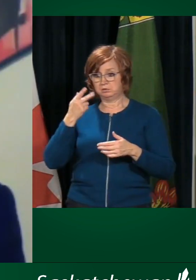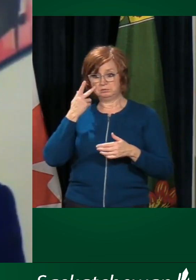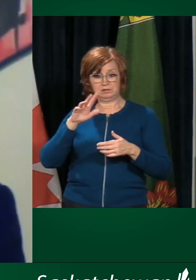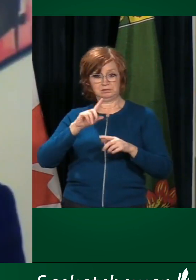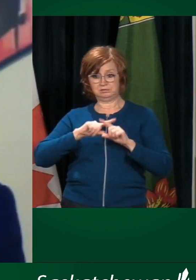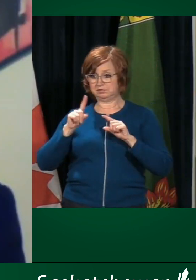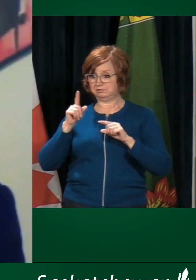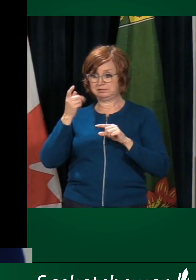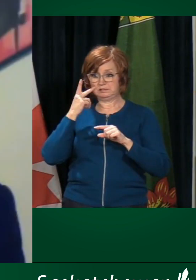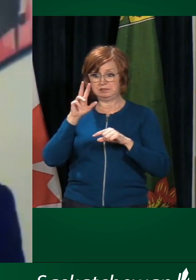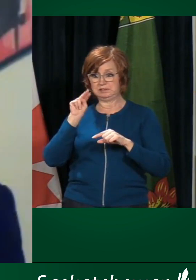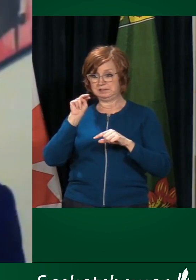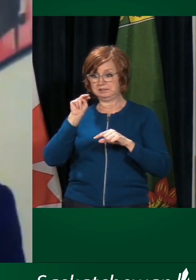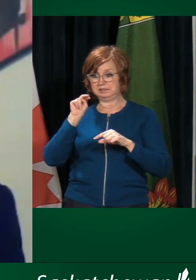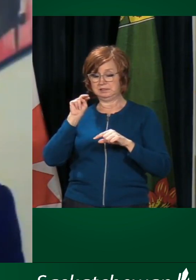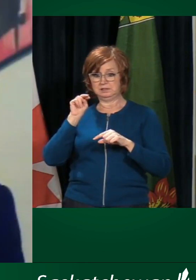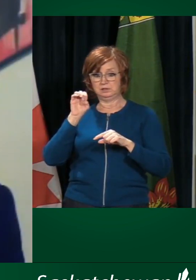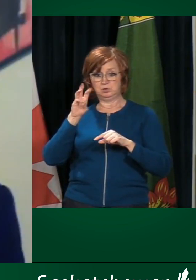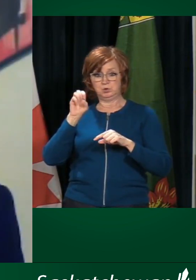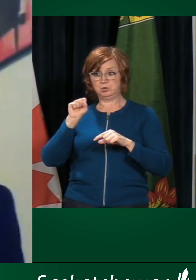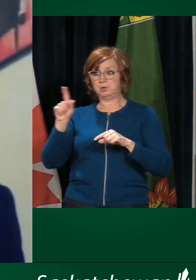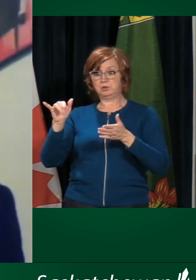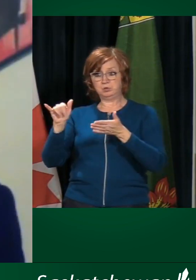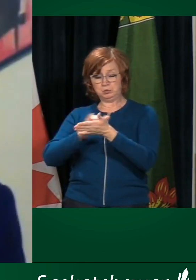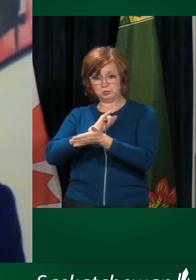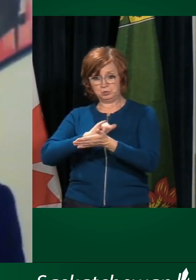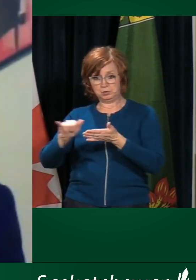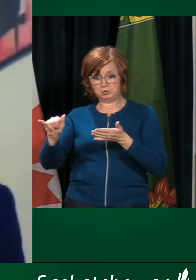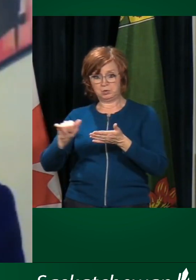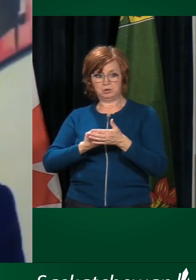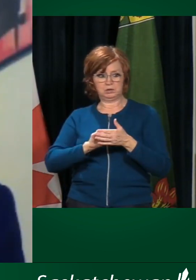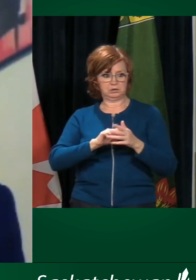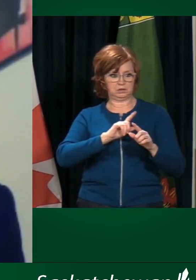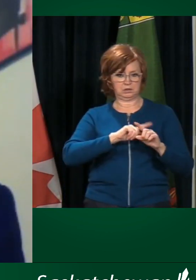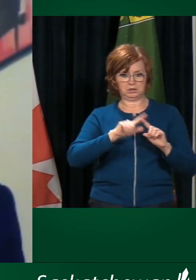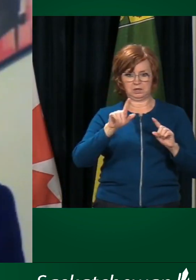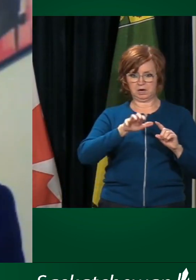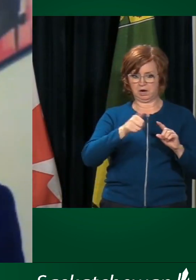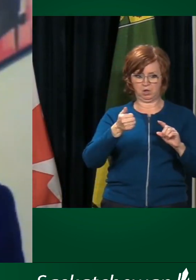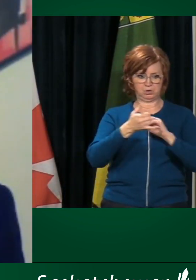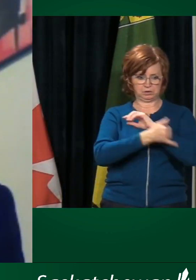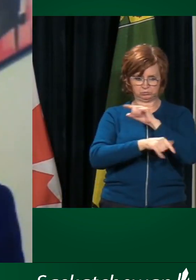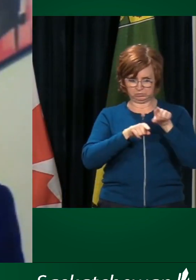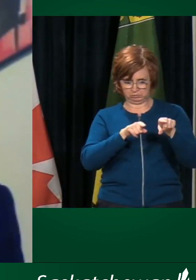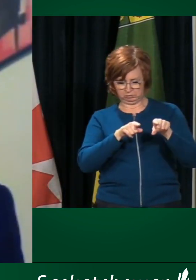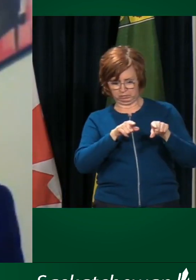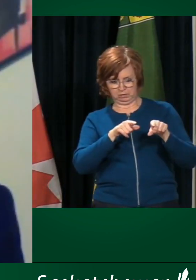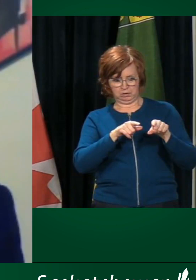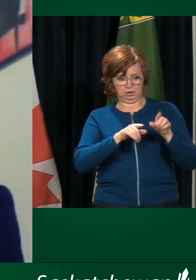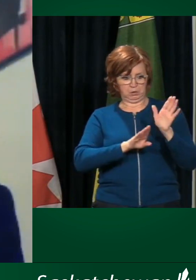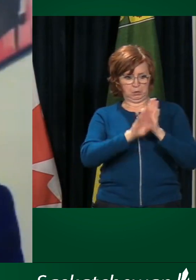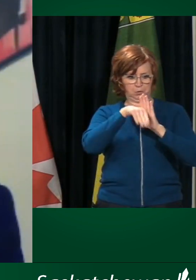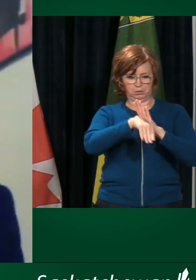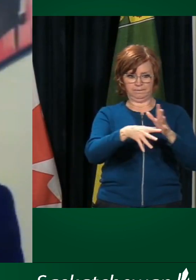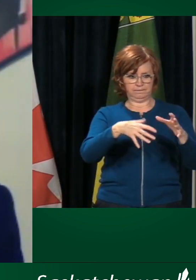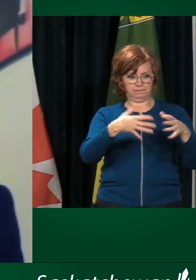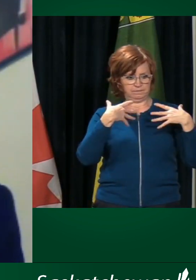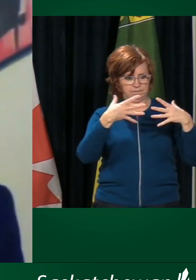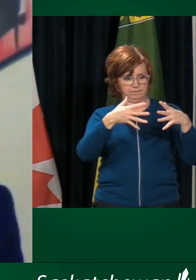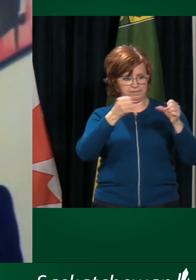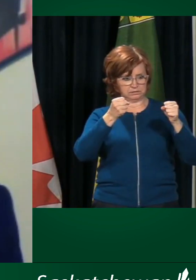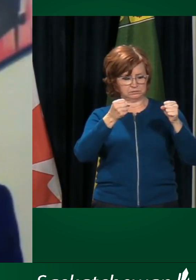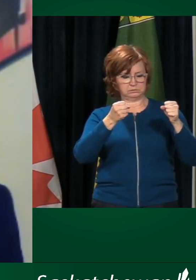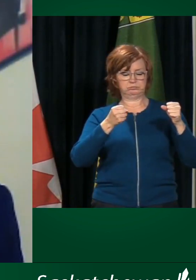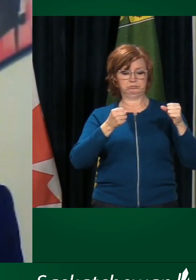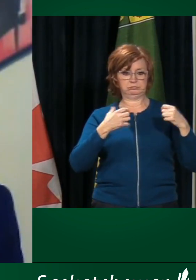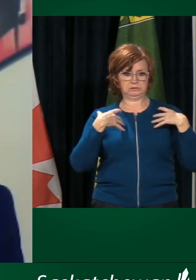see in New York or other jurisdictions where things flared up really quickly, we want to make sure that our system is also able to really